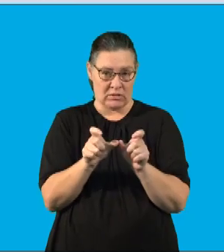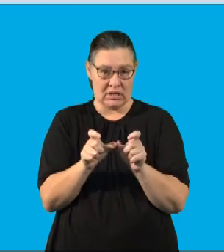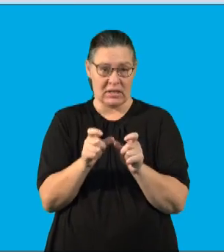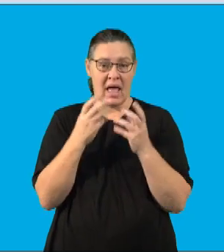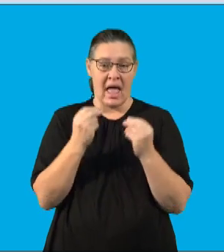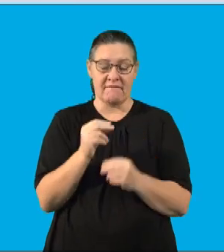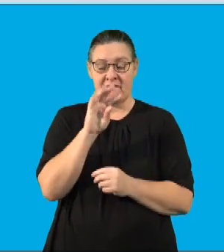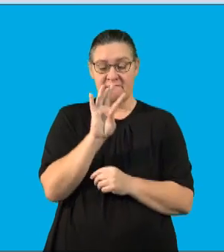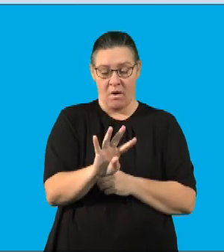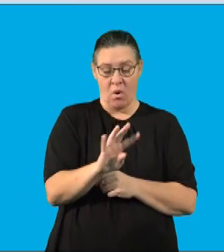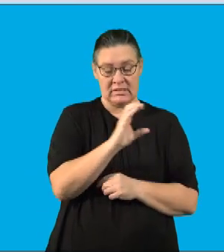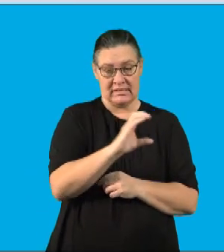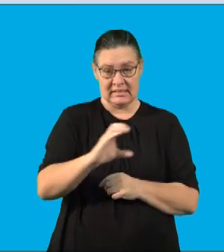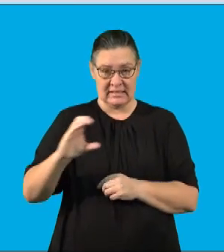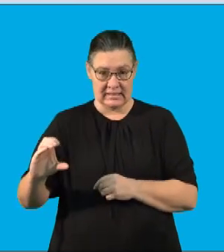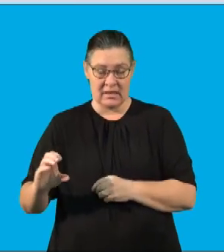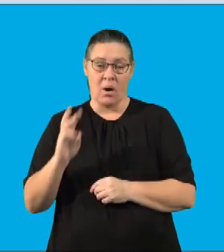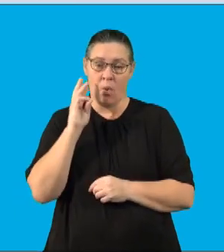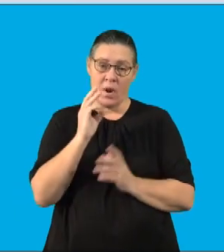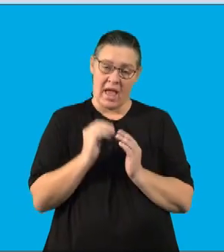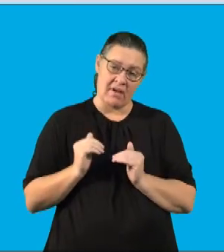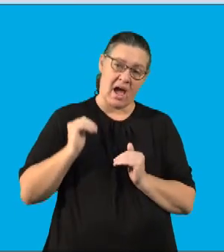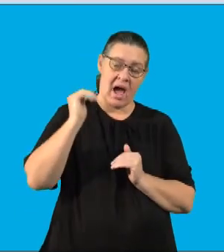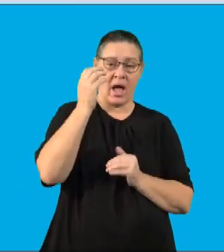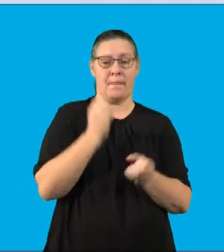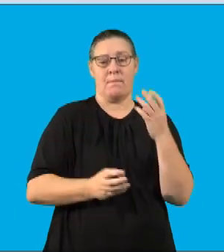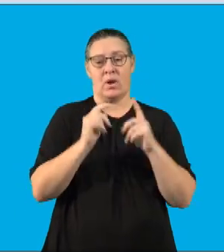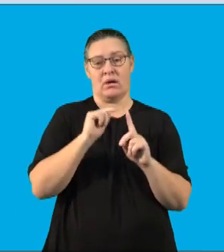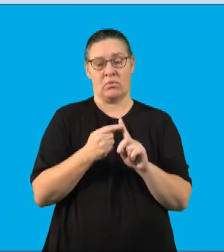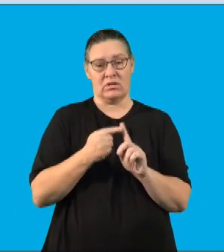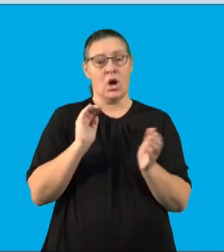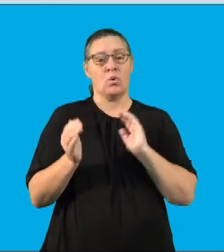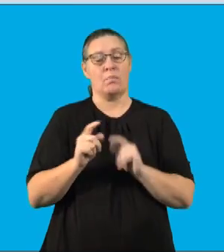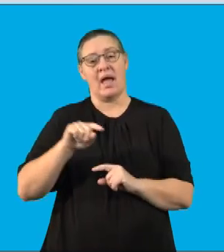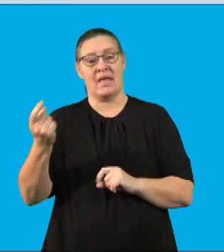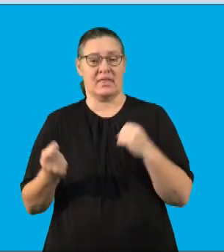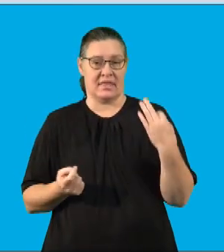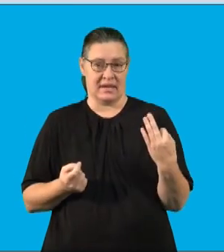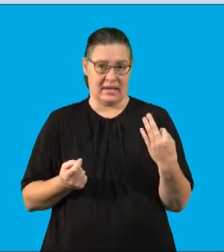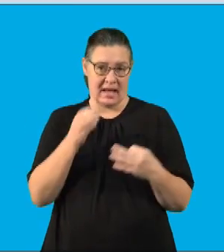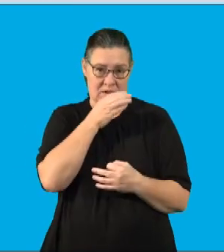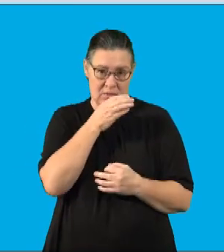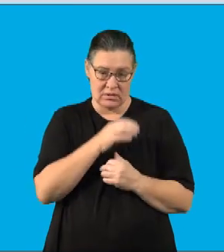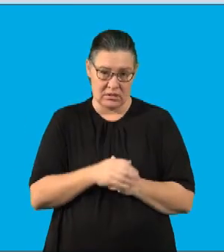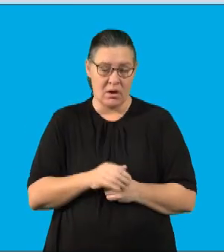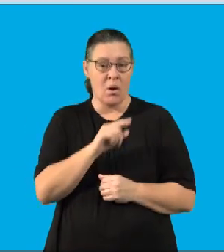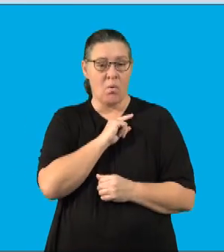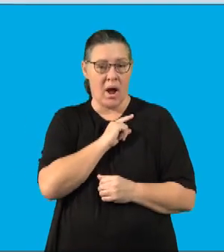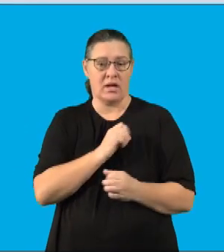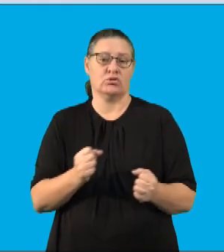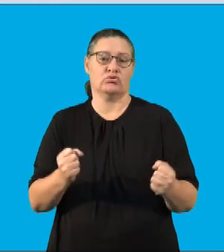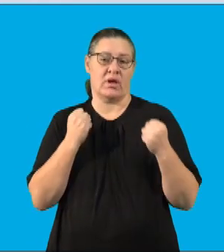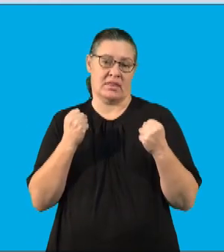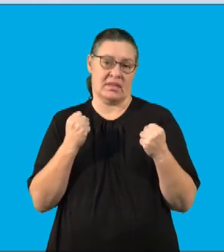the one that has 4 carbons, will have a higher boiling point as compared to the other 3 types of alcohols